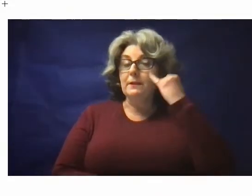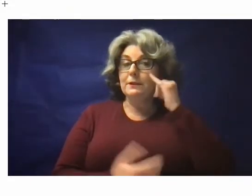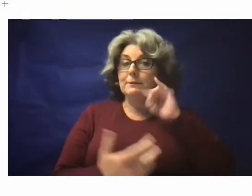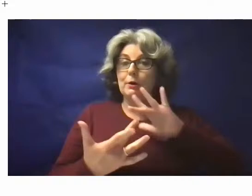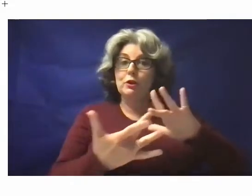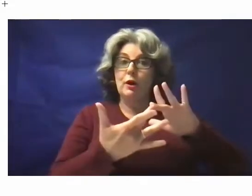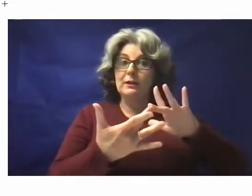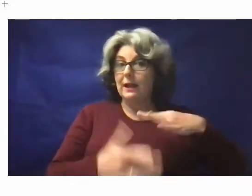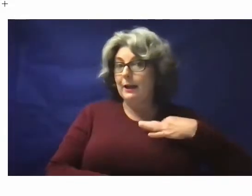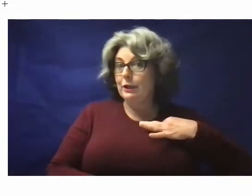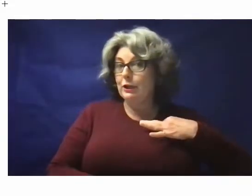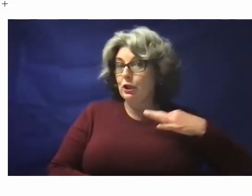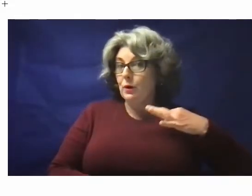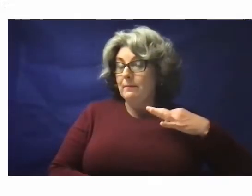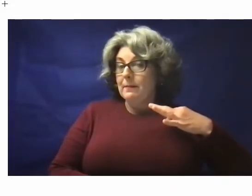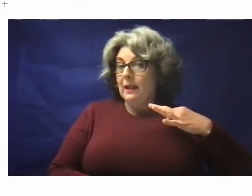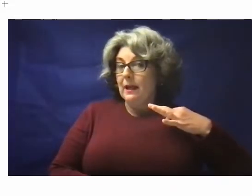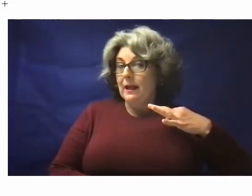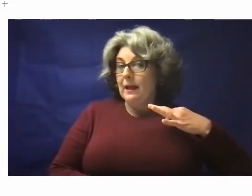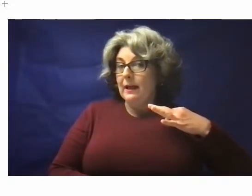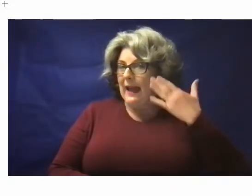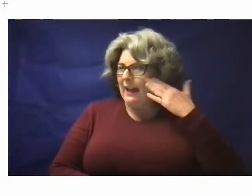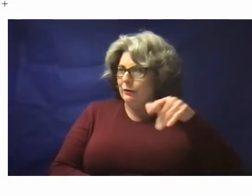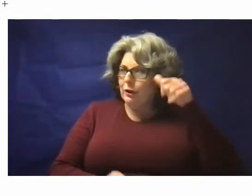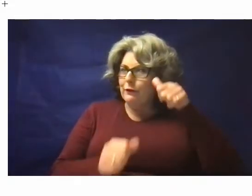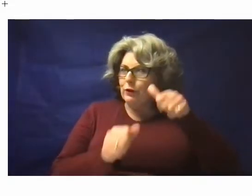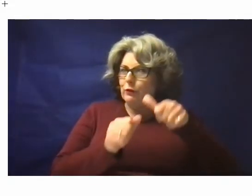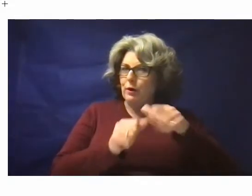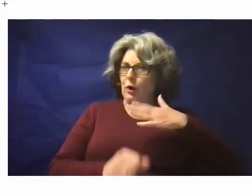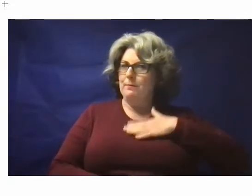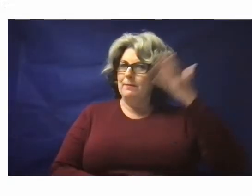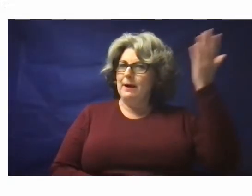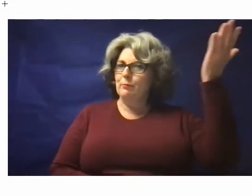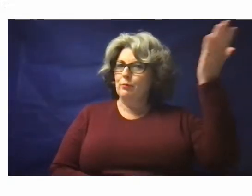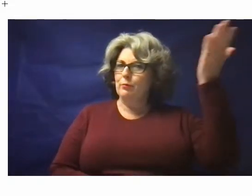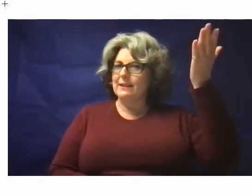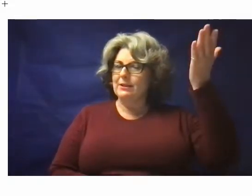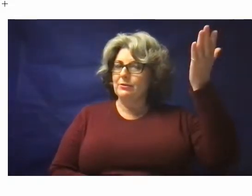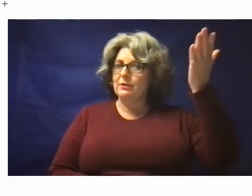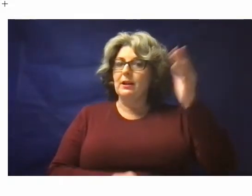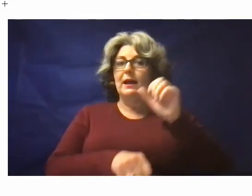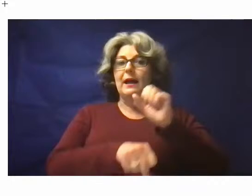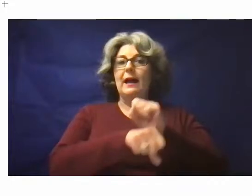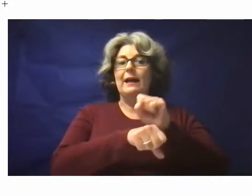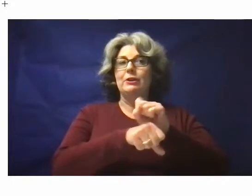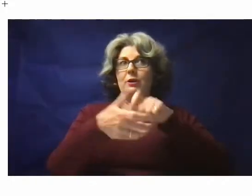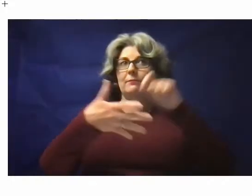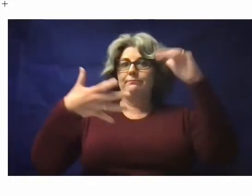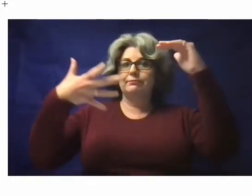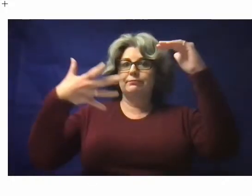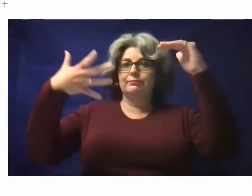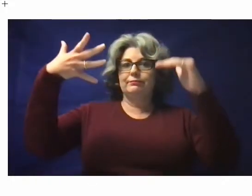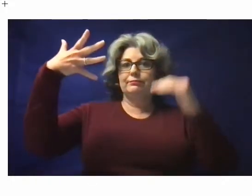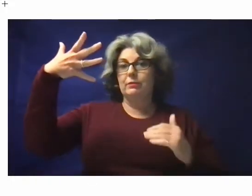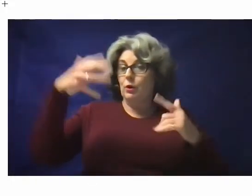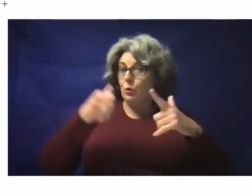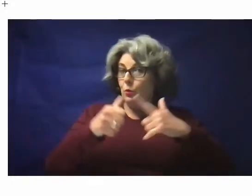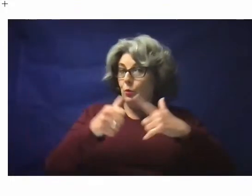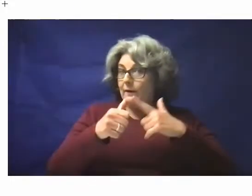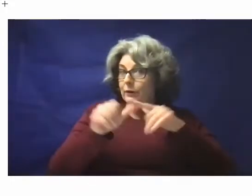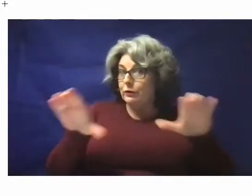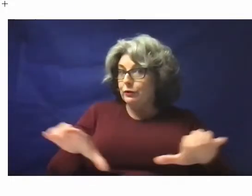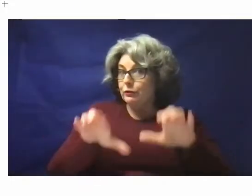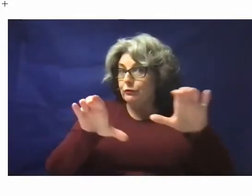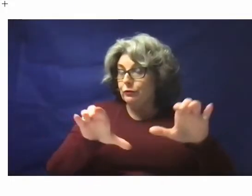okay, one thing, I don't know if you remember on my presentation, we had a job checklist. One of the first things that you do that's listed on the